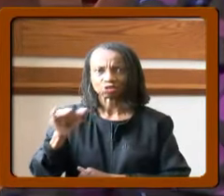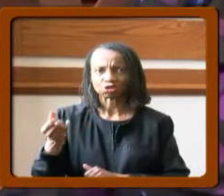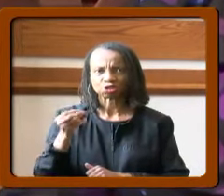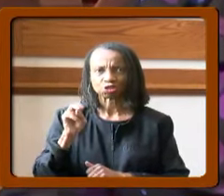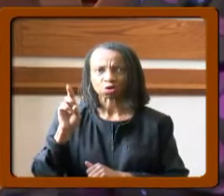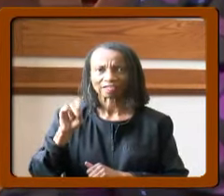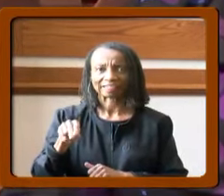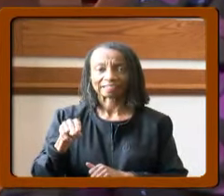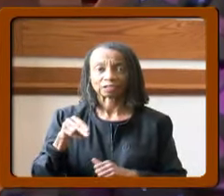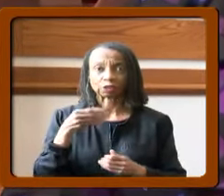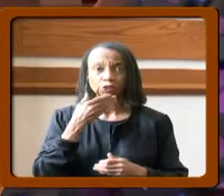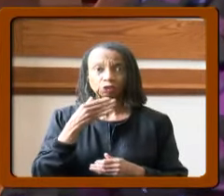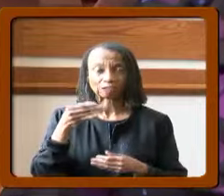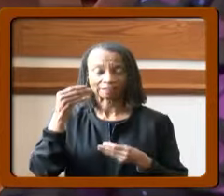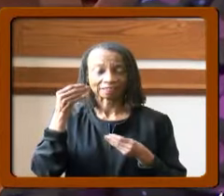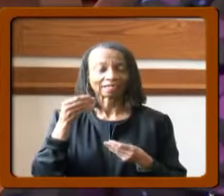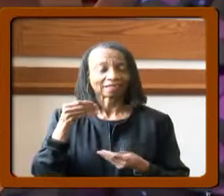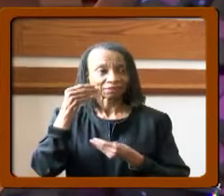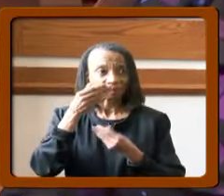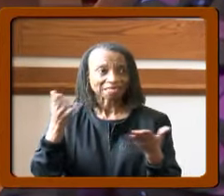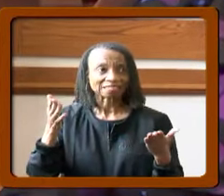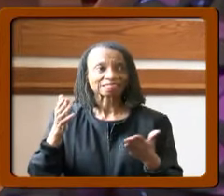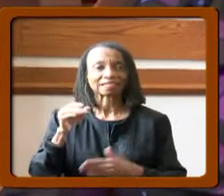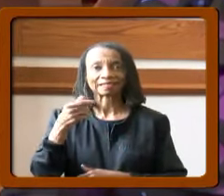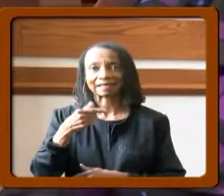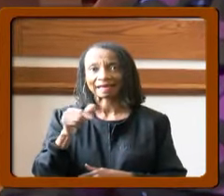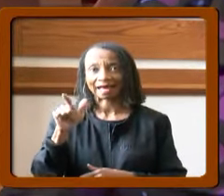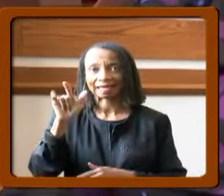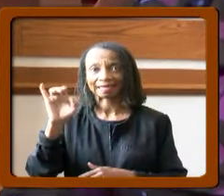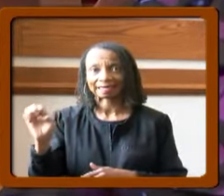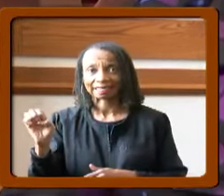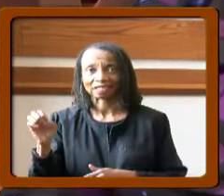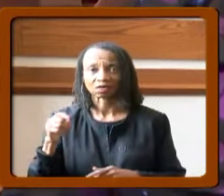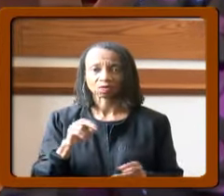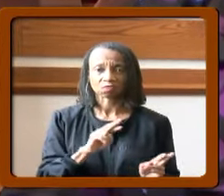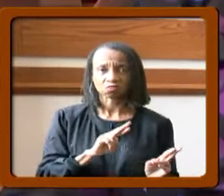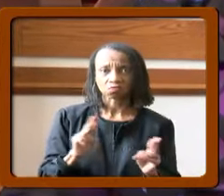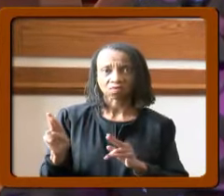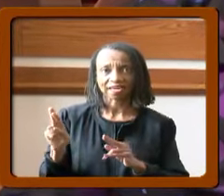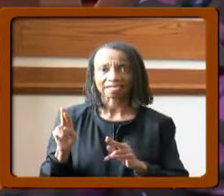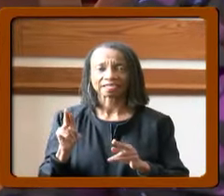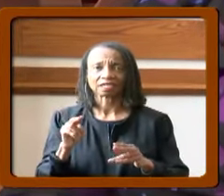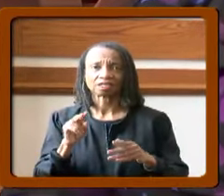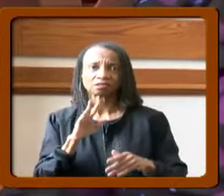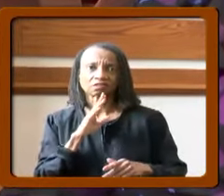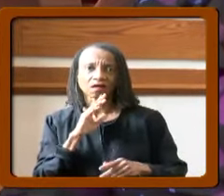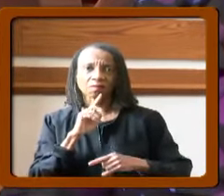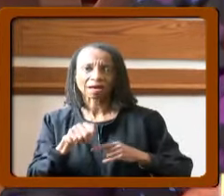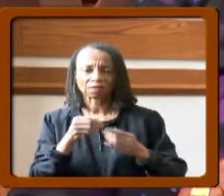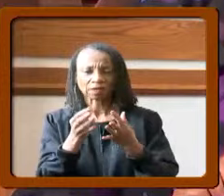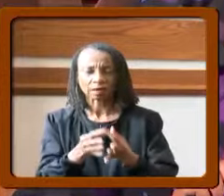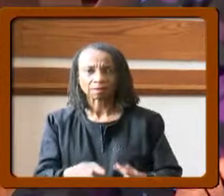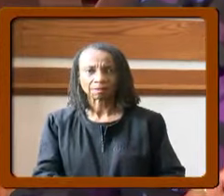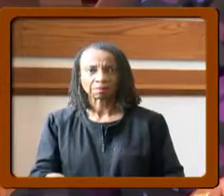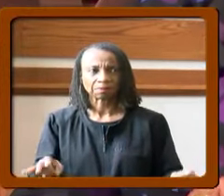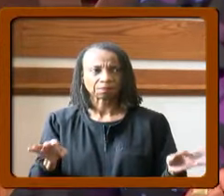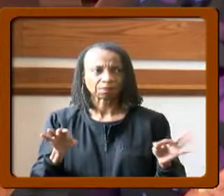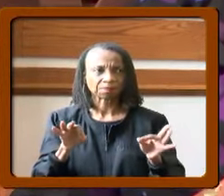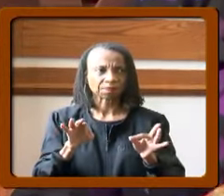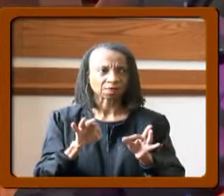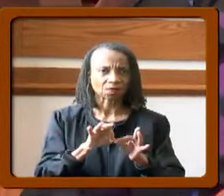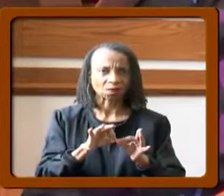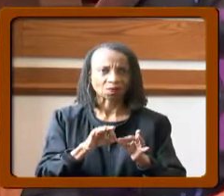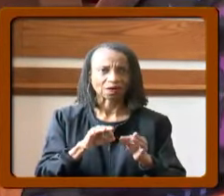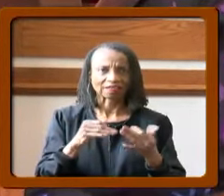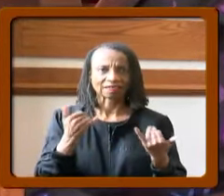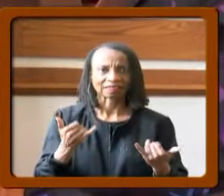in Galilee and was crucified at Calvary, when he got ready to talk about the significance of the earthly span of the